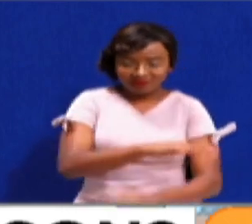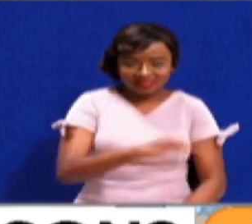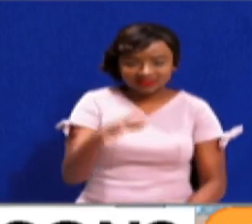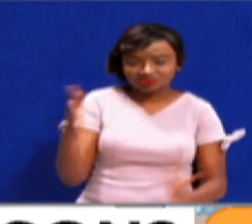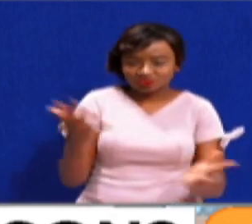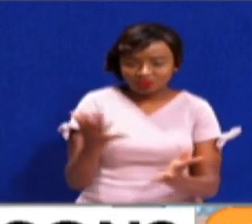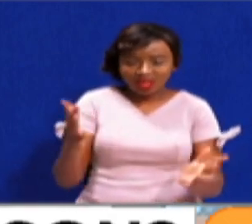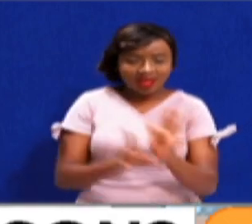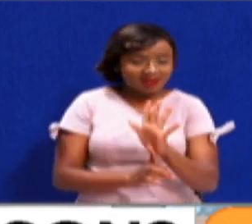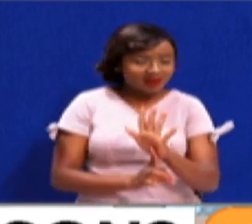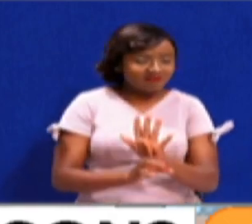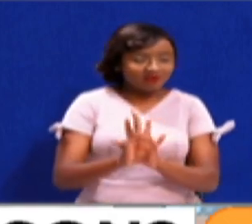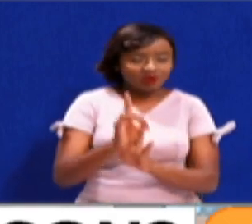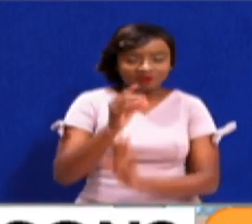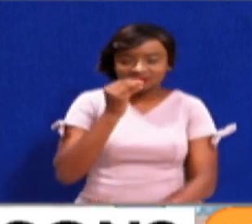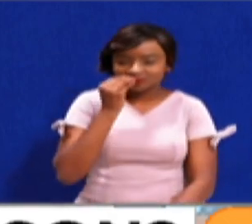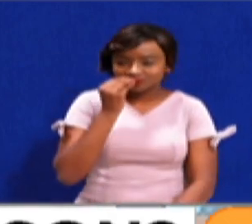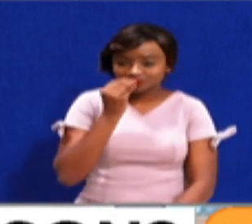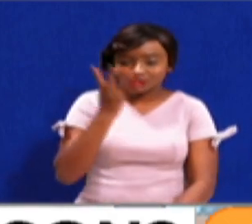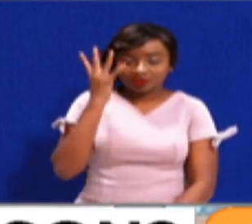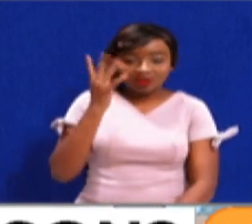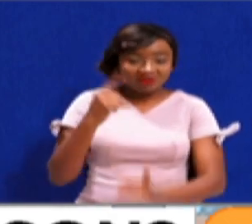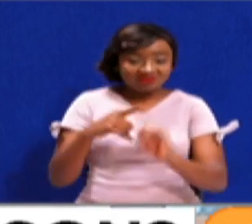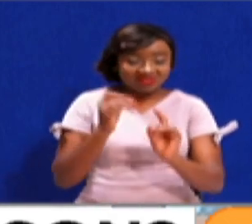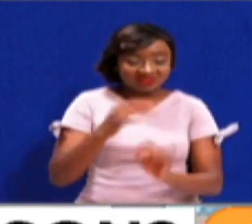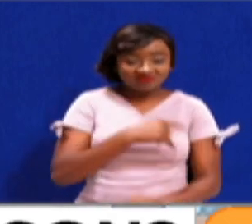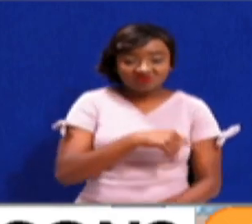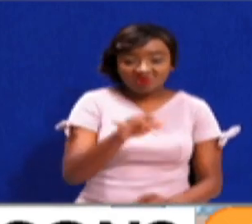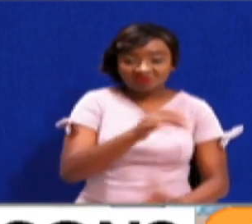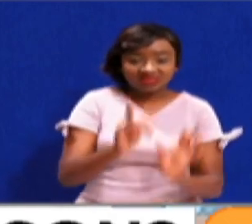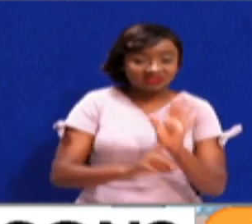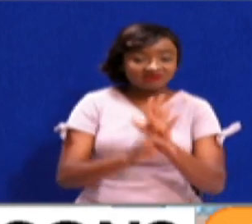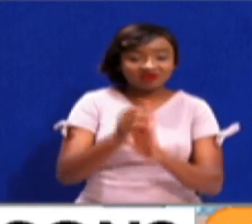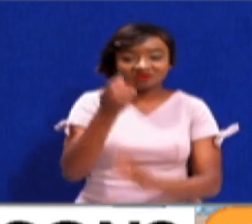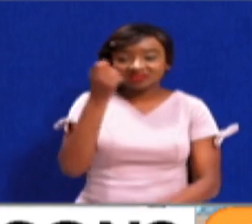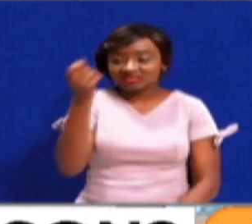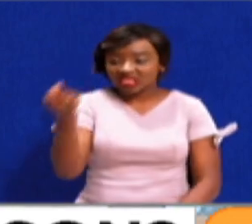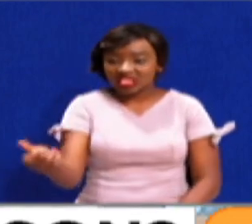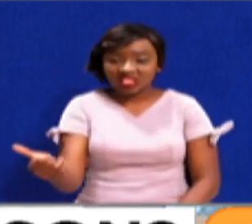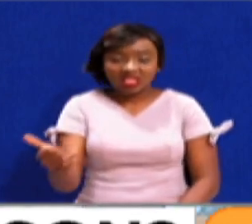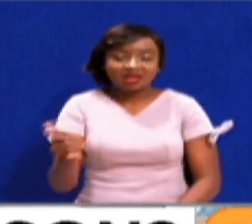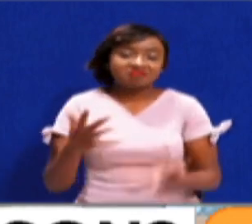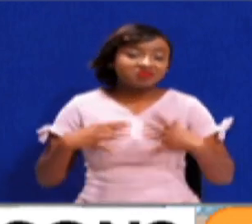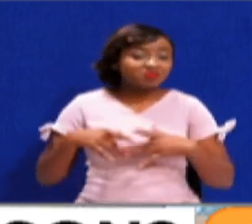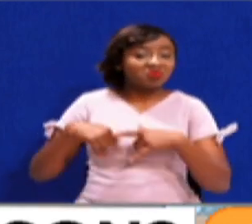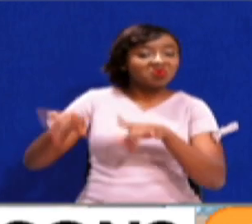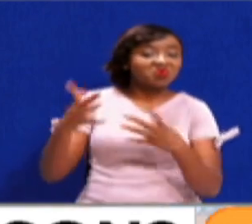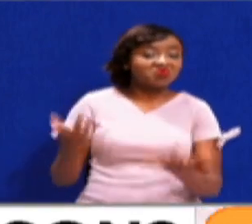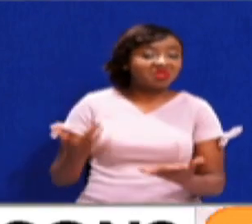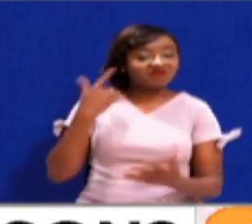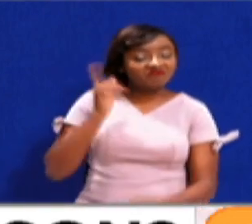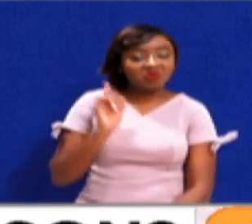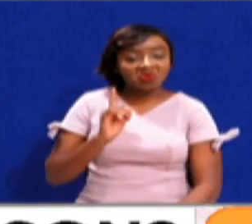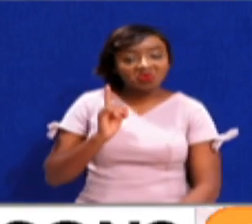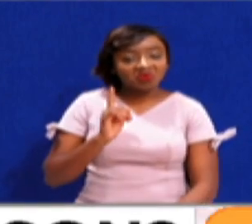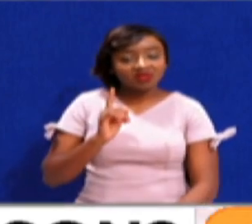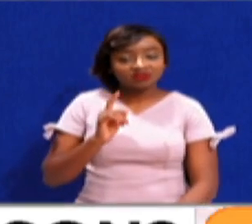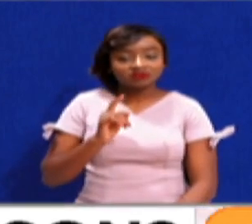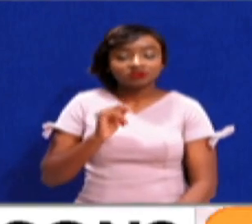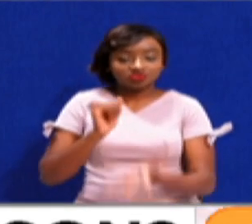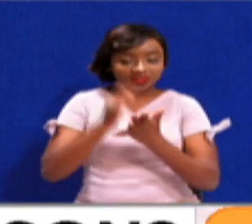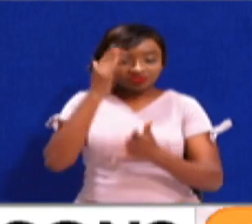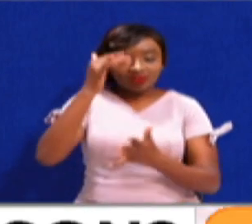where there is hardly anything, you will generally find fewer people. Yeah. If you find places, there's a reason people why there are more people. There if there's nothing there's a reason happening. Why there